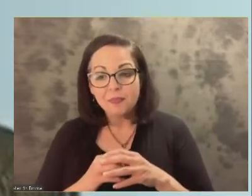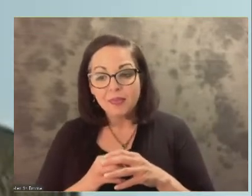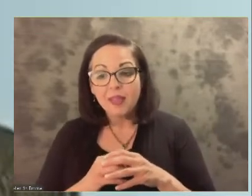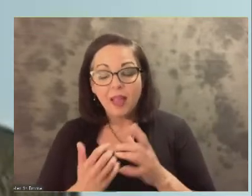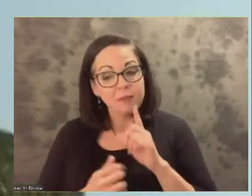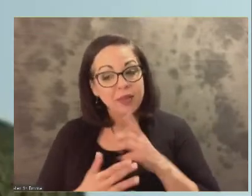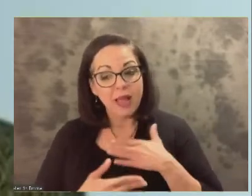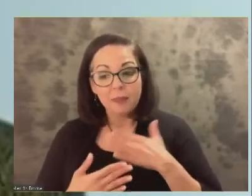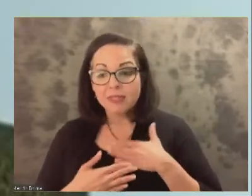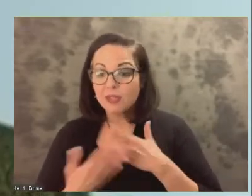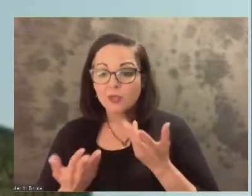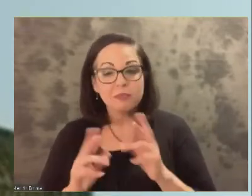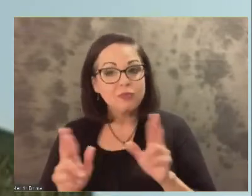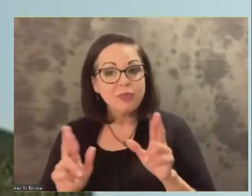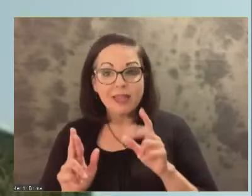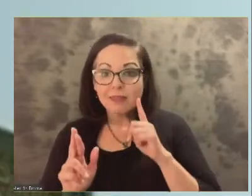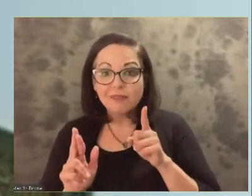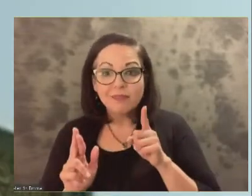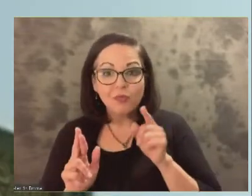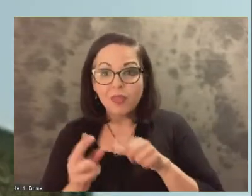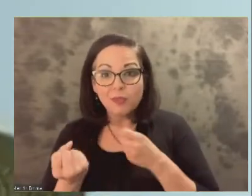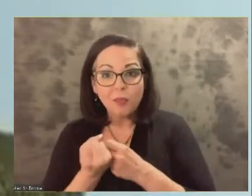I'm happy to stand ready to support you. Thank you.